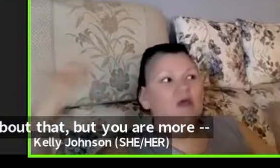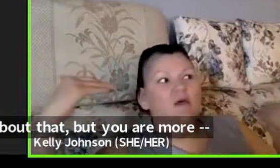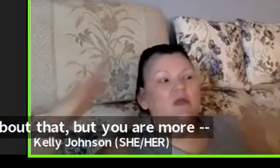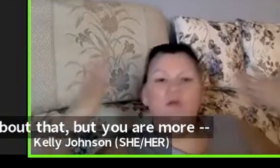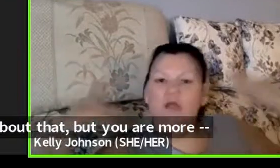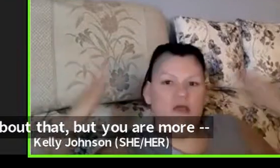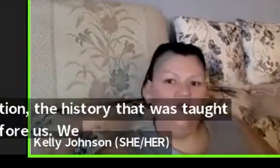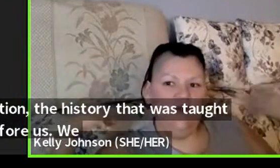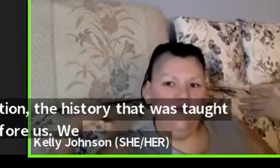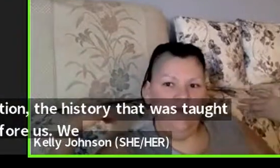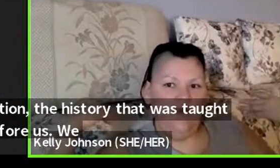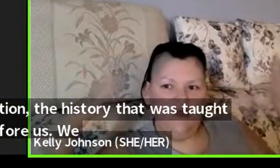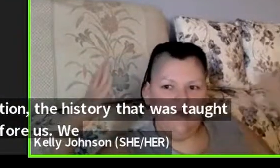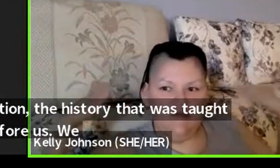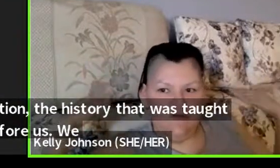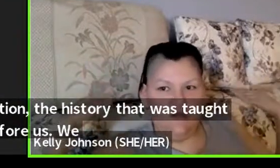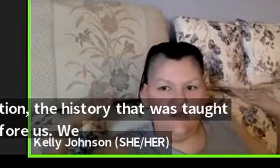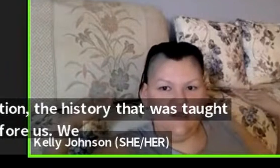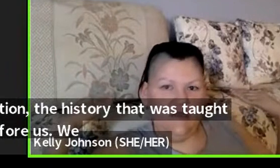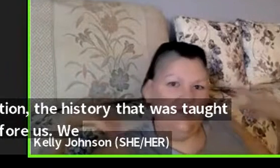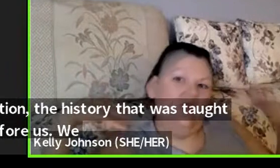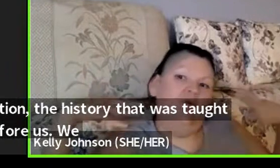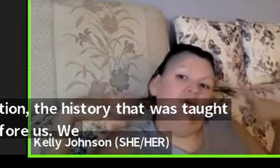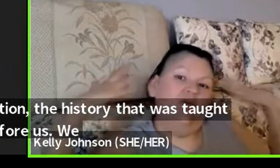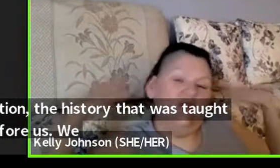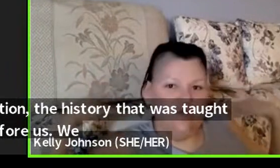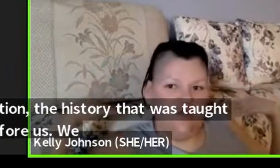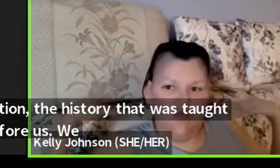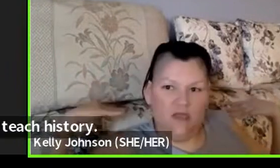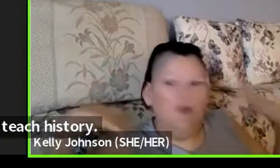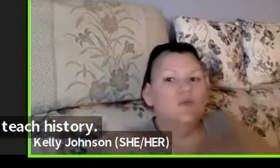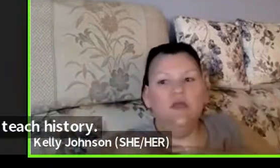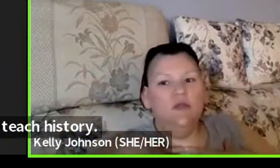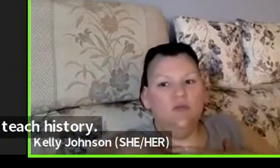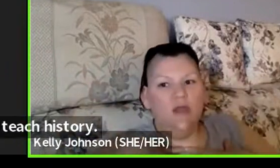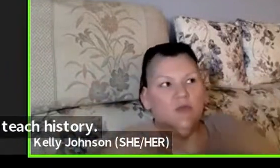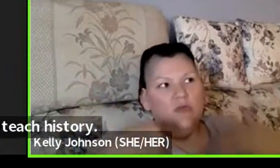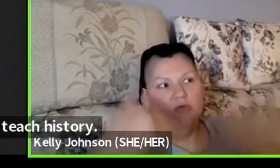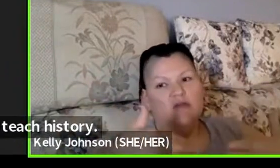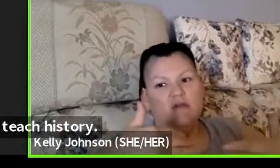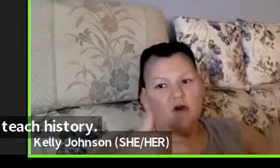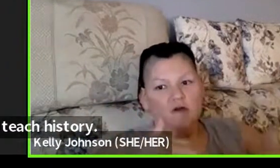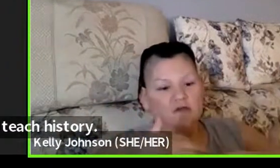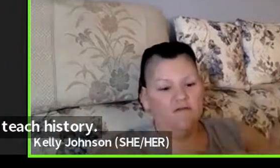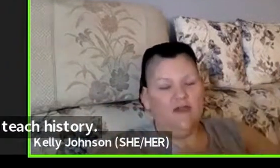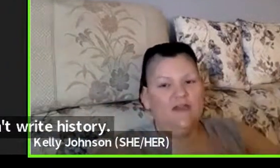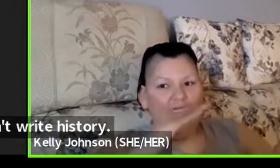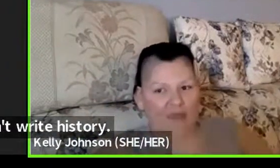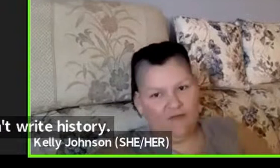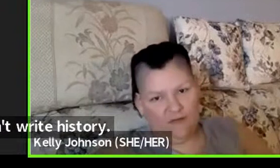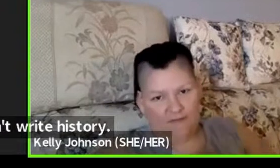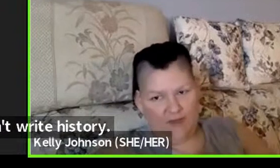example. We didn't write history. Our ancestors did. The settlers did. We didn't write it. We were just the cause and